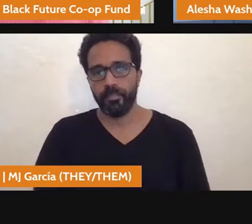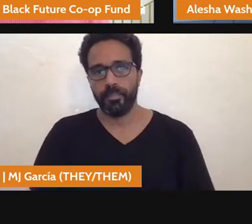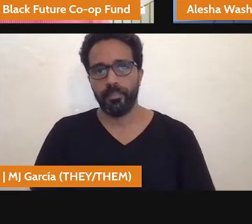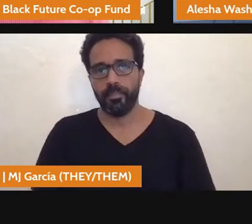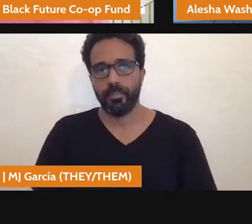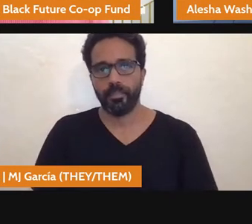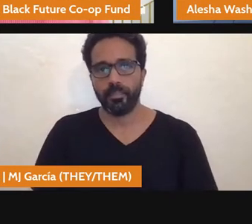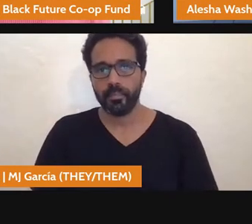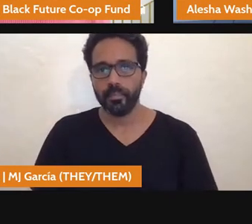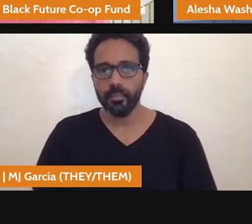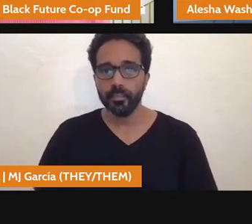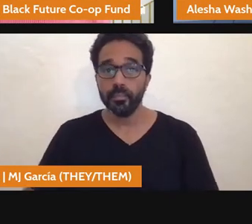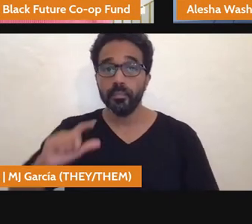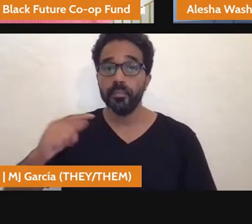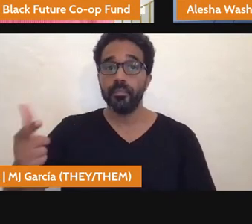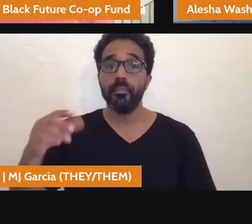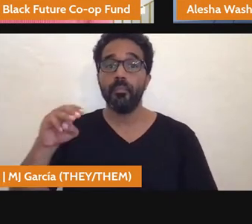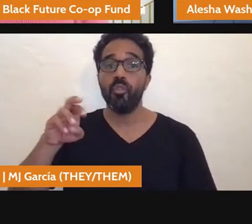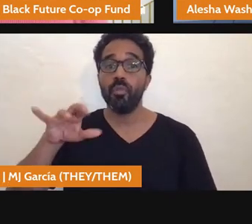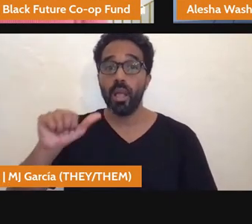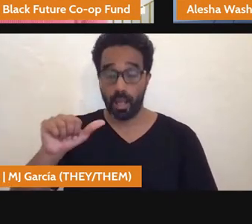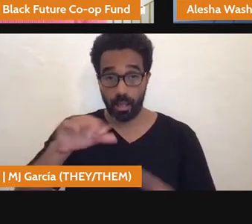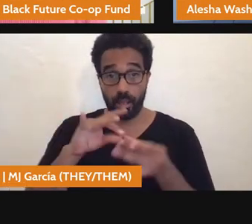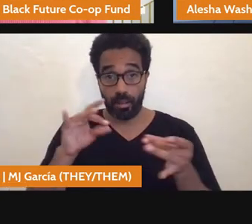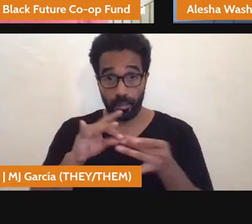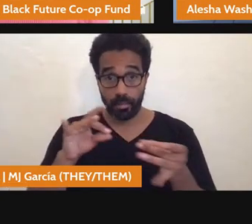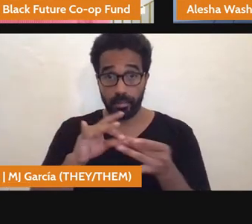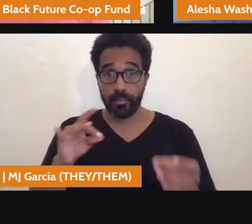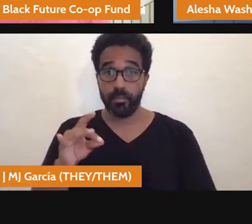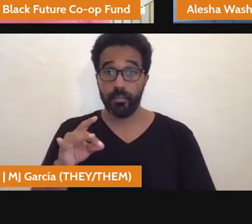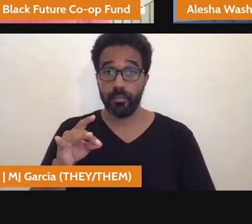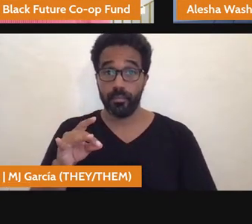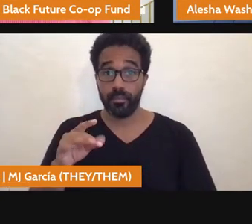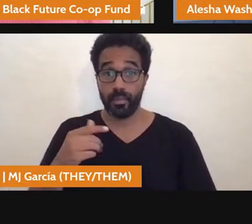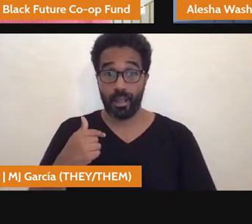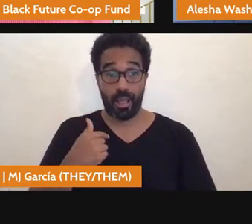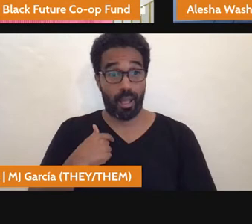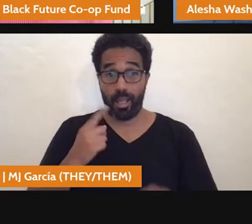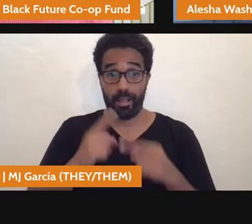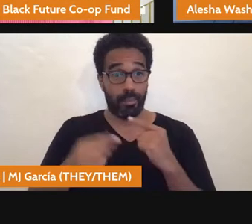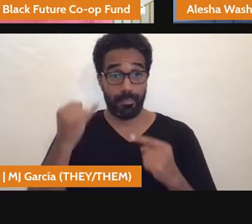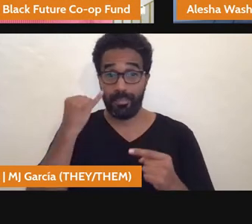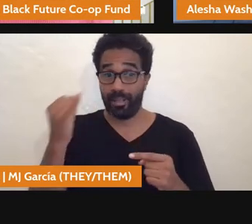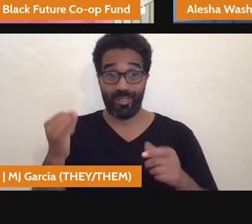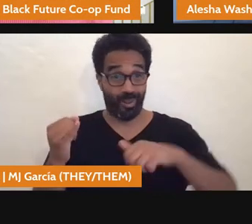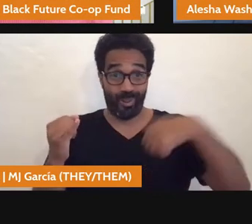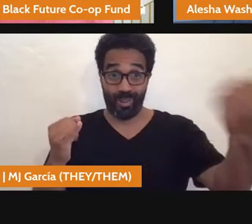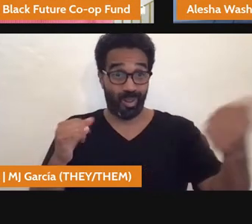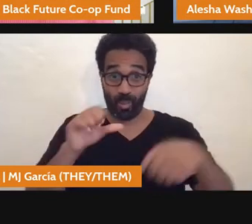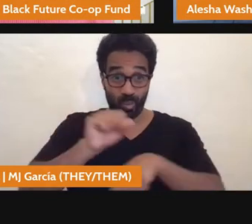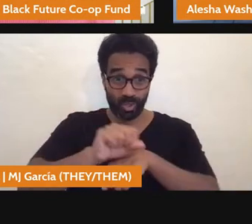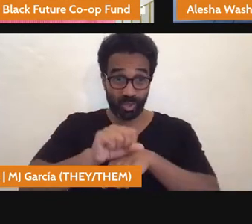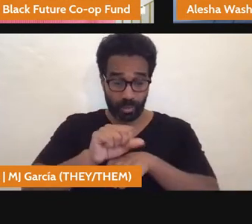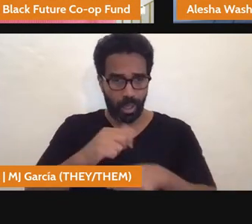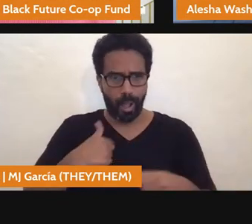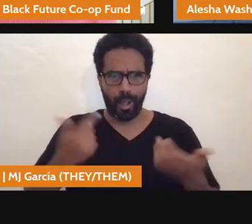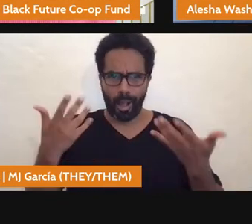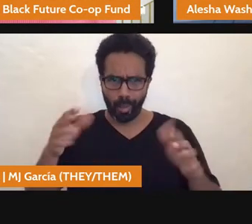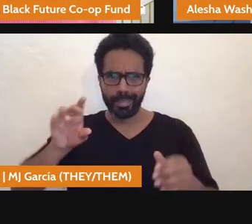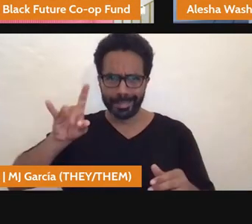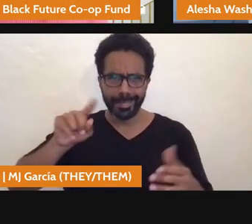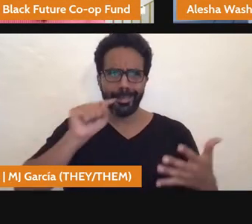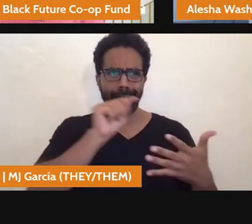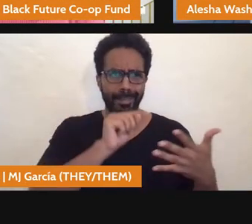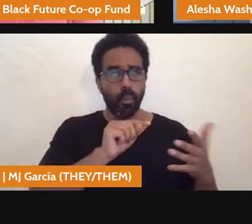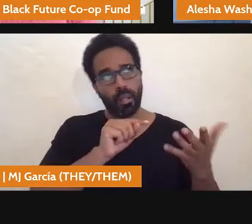I mean, yeah, I can't imagine myself really doing much else. I did a bunch of things before, so actually I can imagine